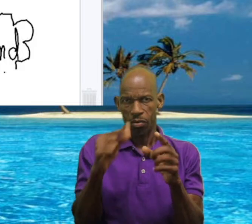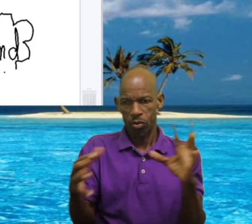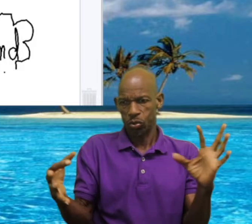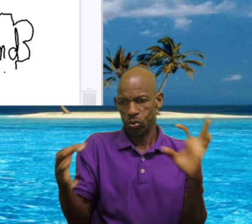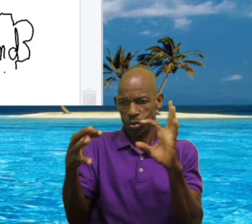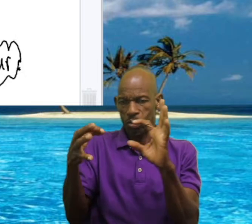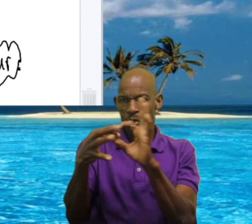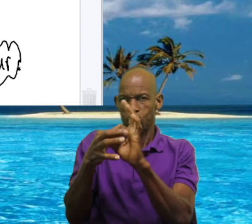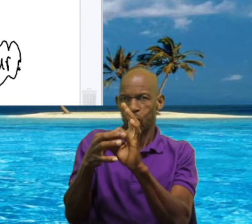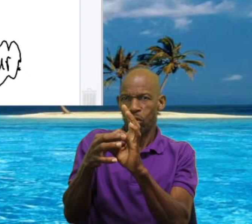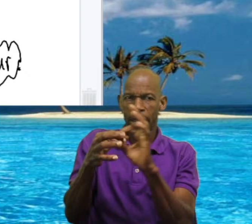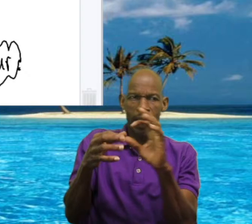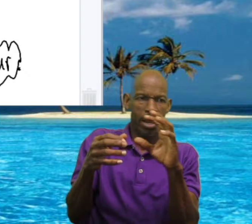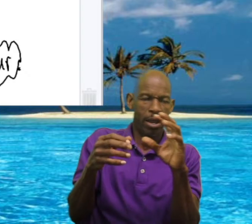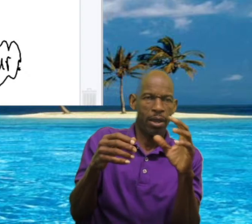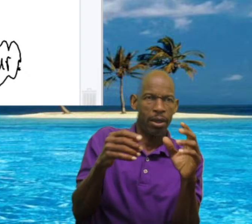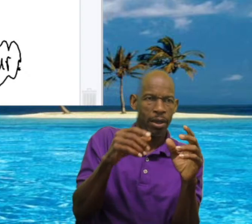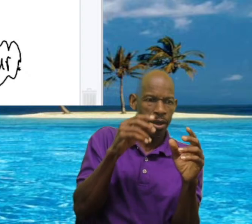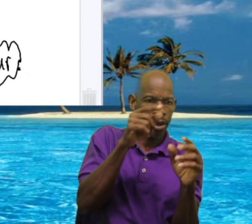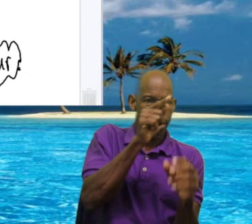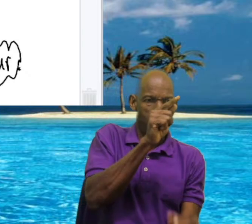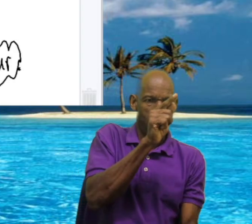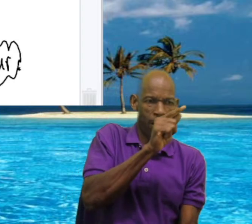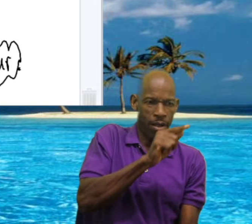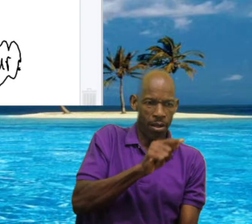Right, not here.